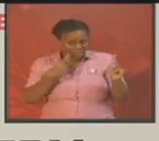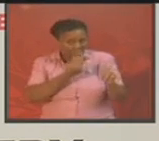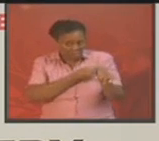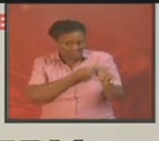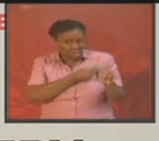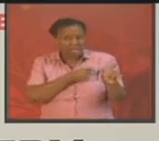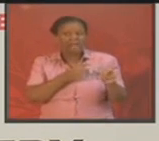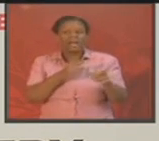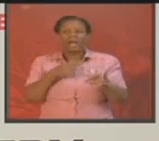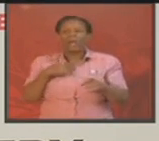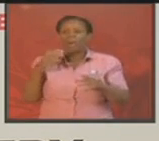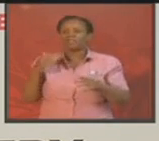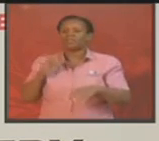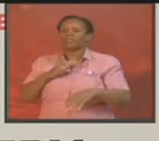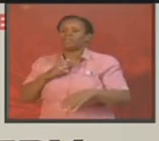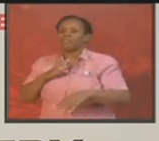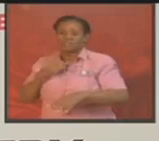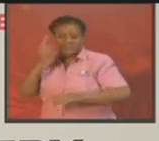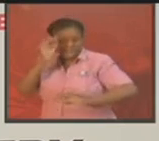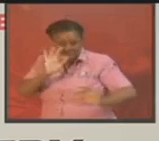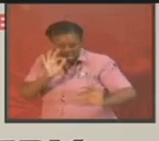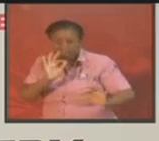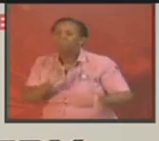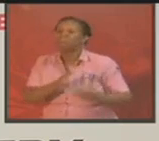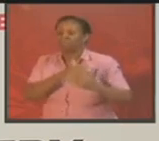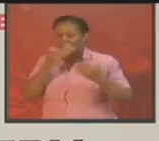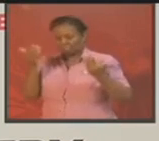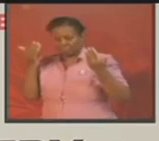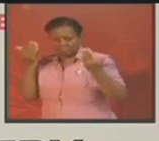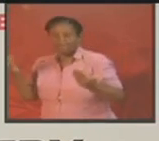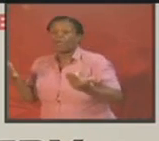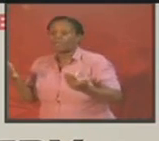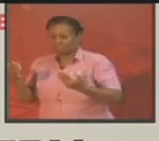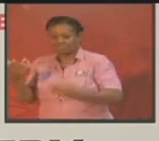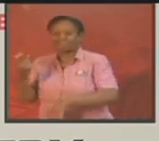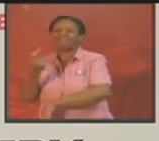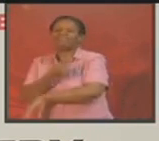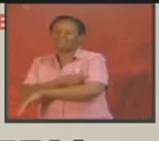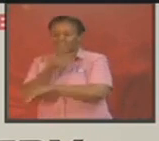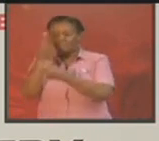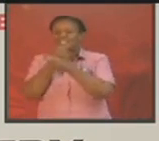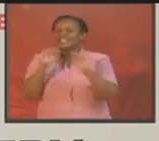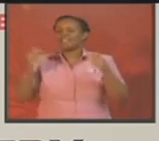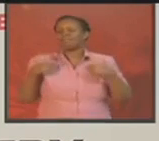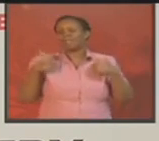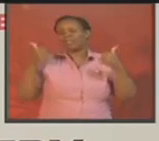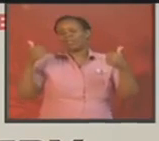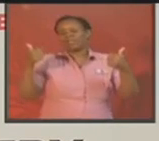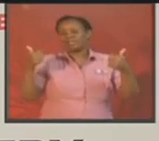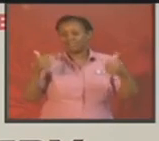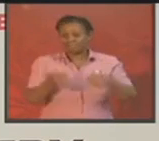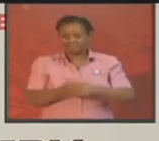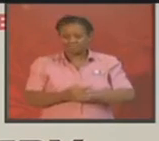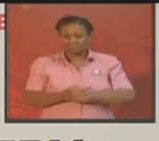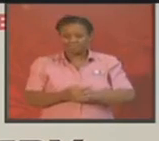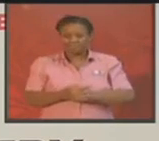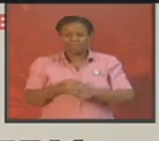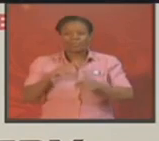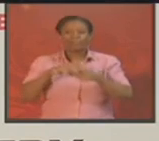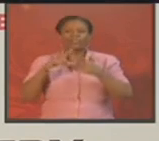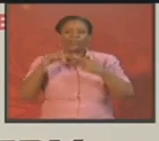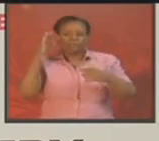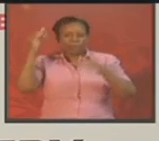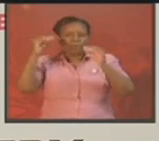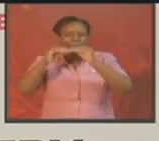vaccinations become available, as the COVID-19 vaccines become commoditized, and more people can